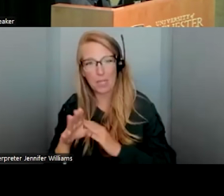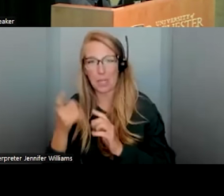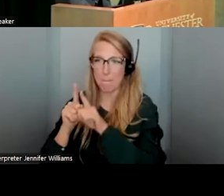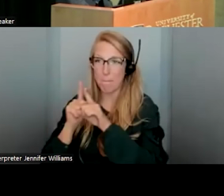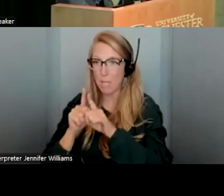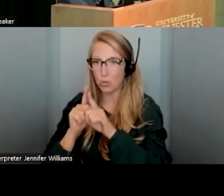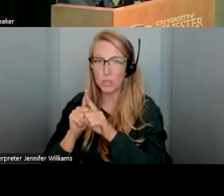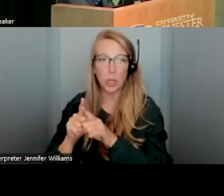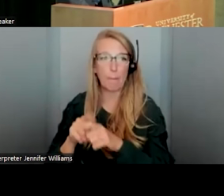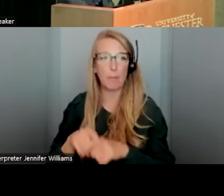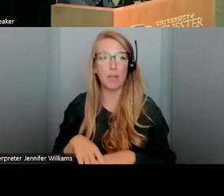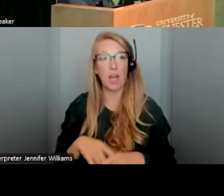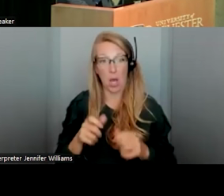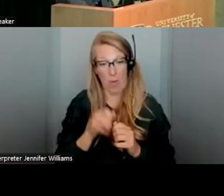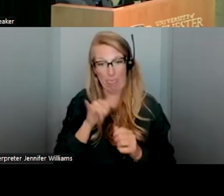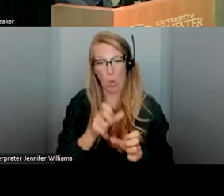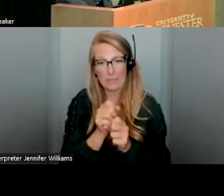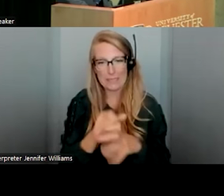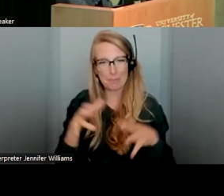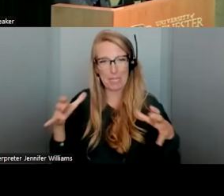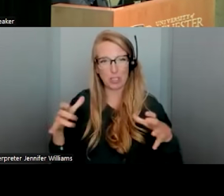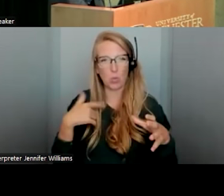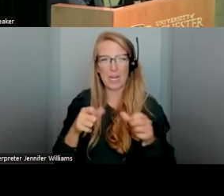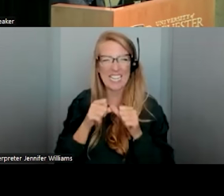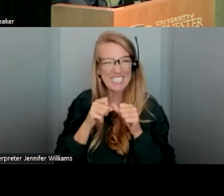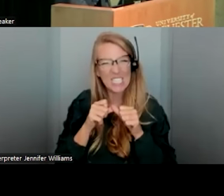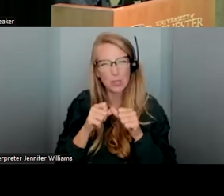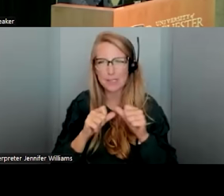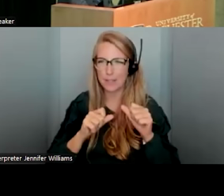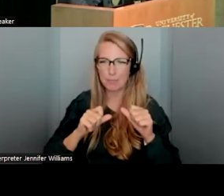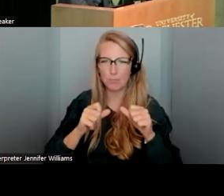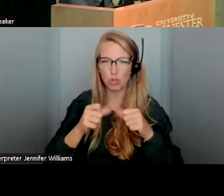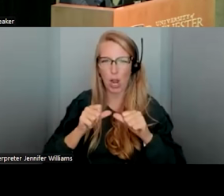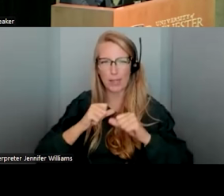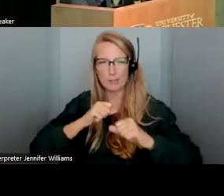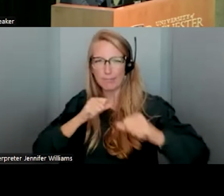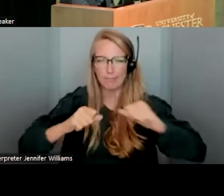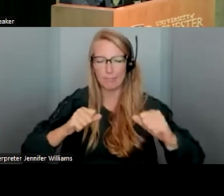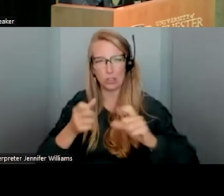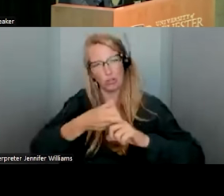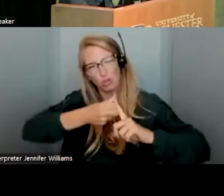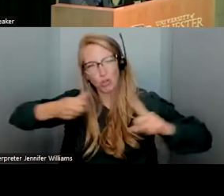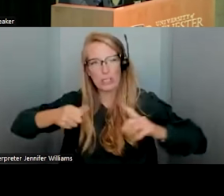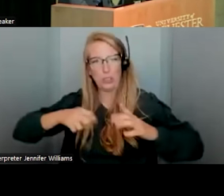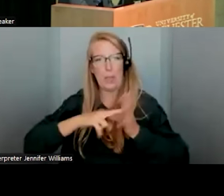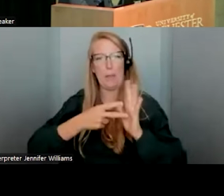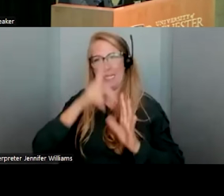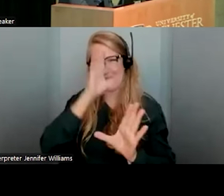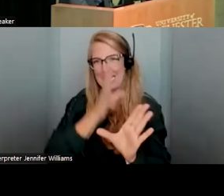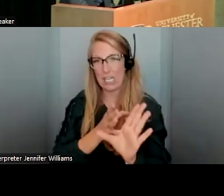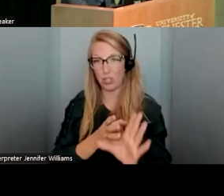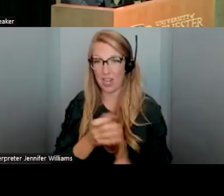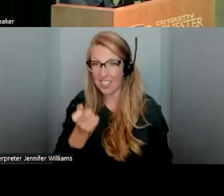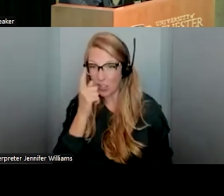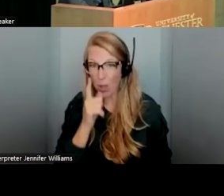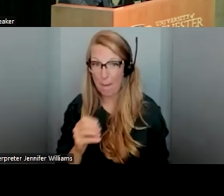we are continuing to test the boundaries of psychiatry. And interestingly, more success that we have, we